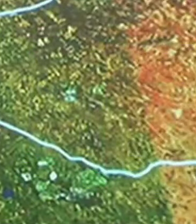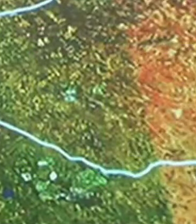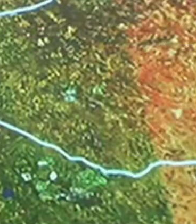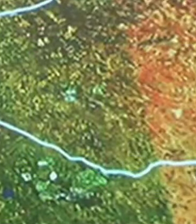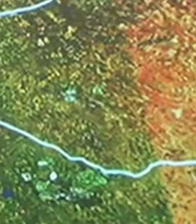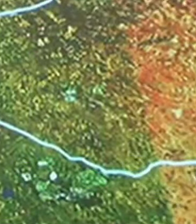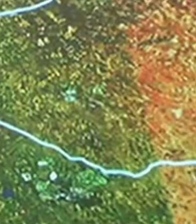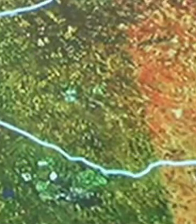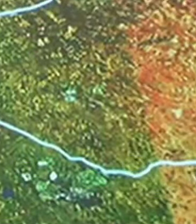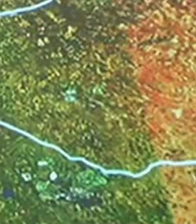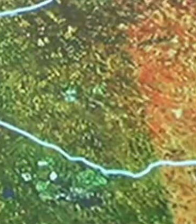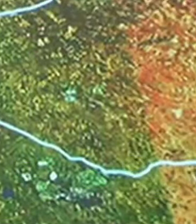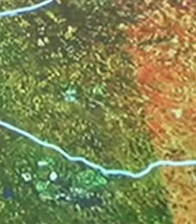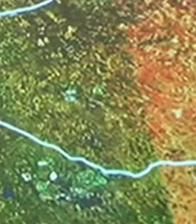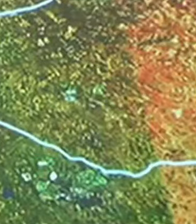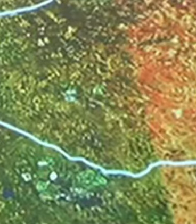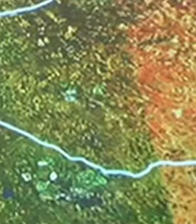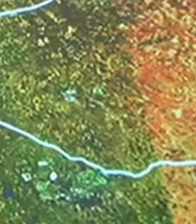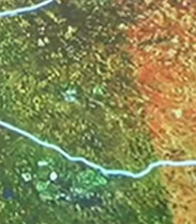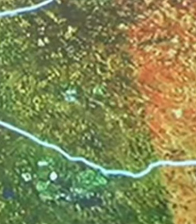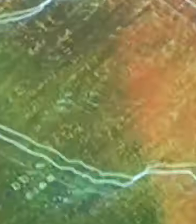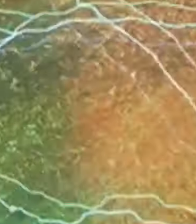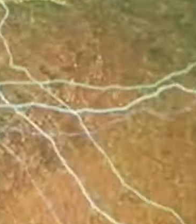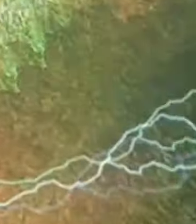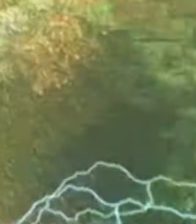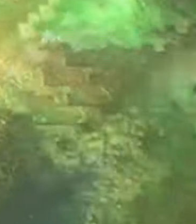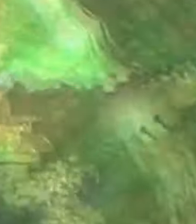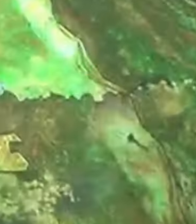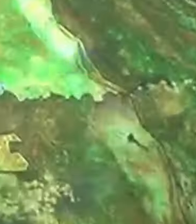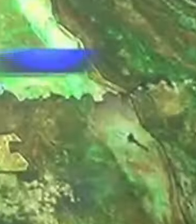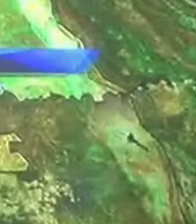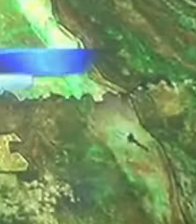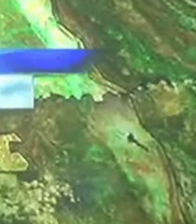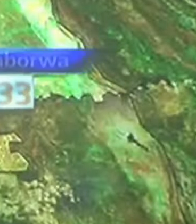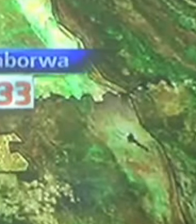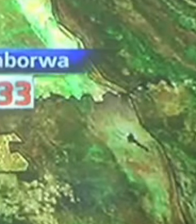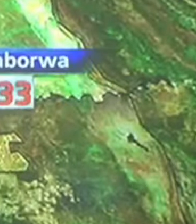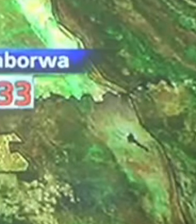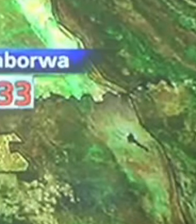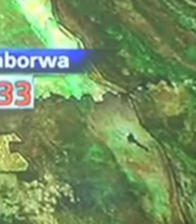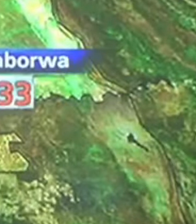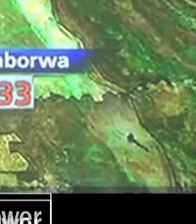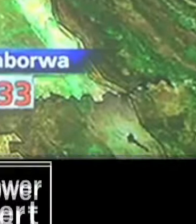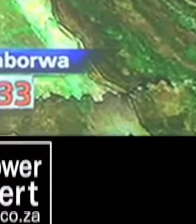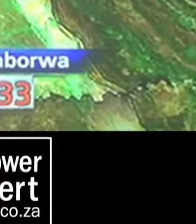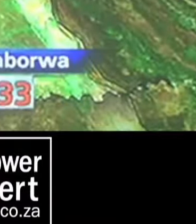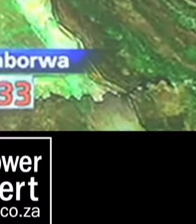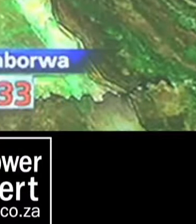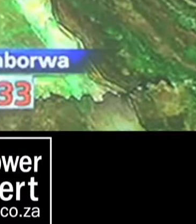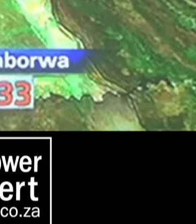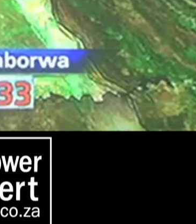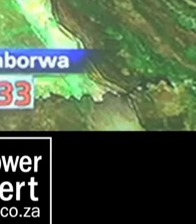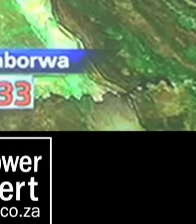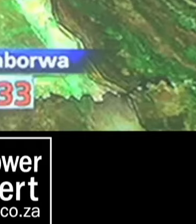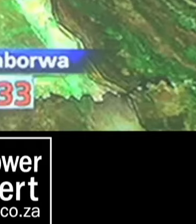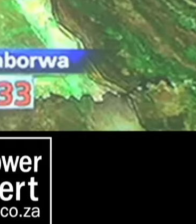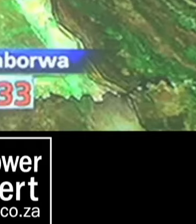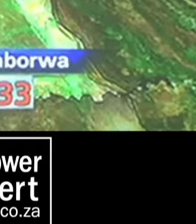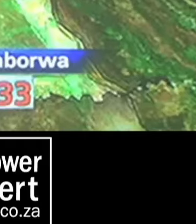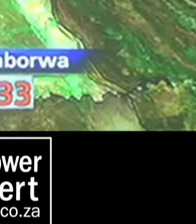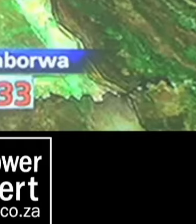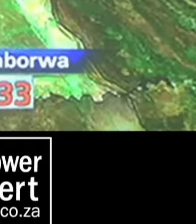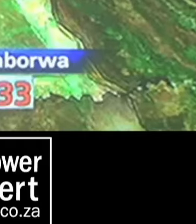le tlase gabotse o le ka Pretoria le a fiša ke kgrata ke 30 ka moka o fihlabela ka bo Springs le ka bo Johannesburg go le ka dikarolong tša ka Limpopo